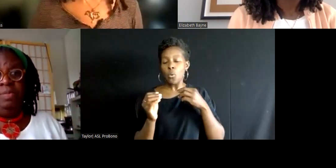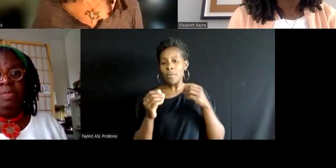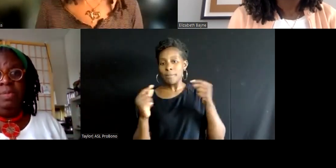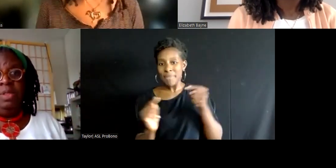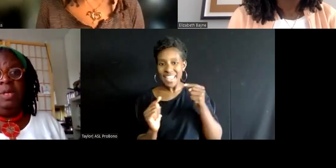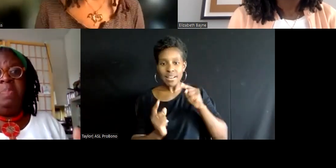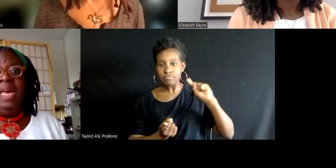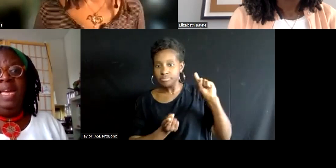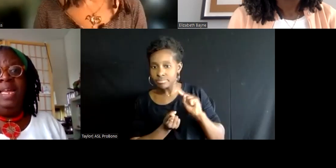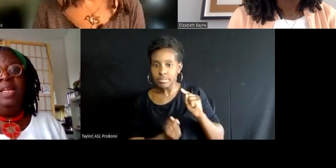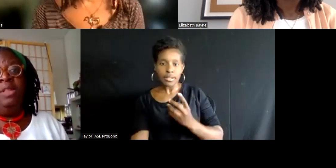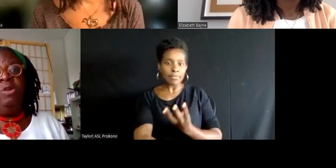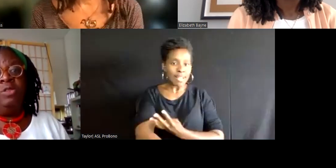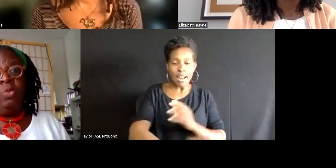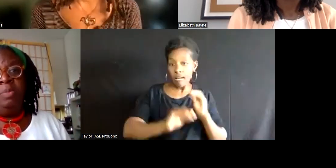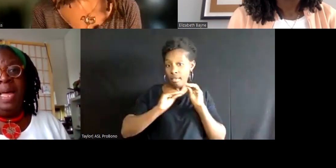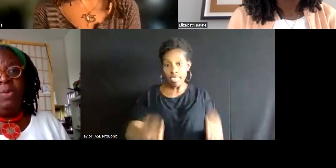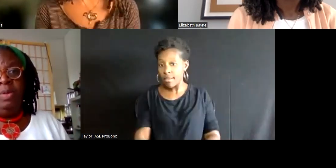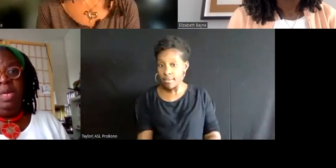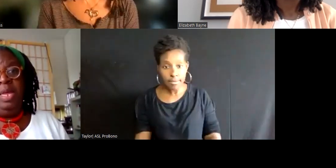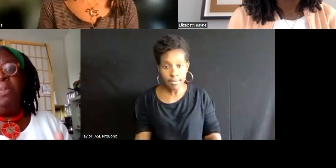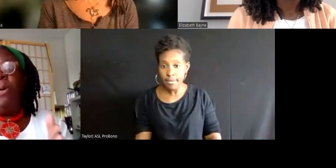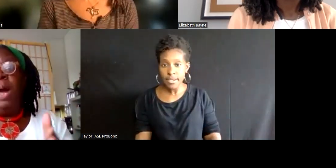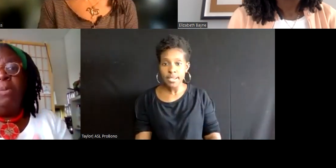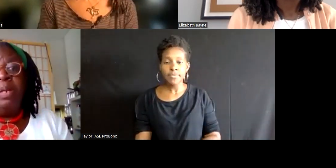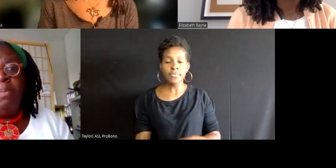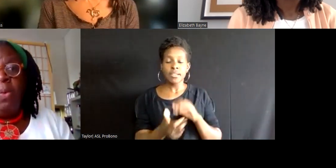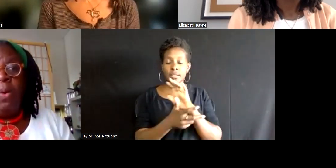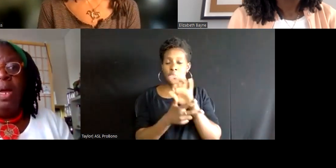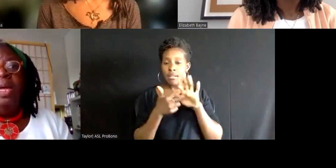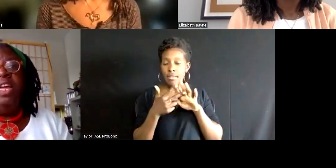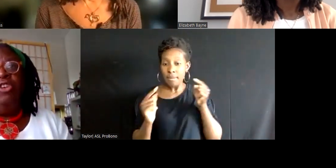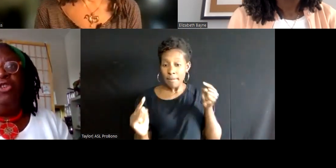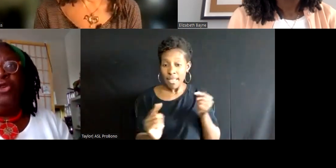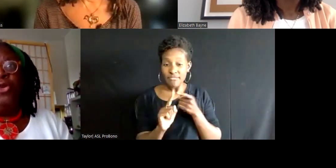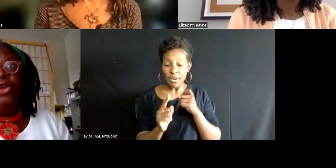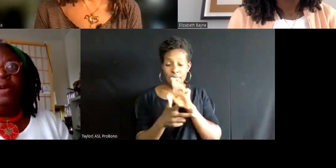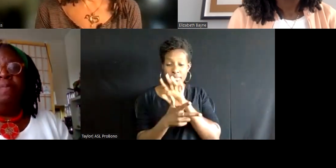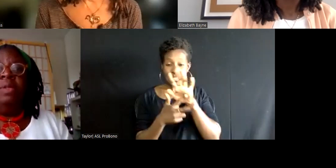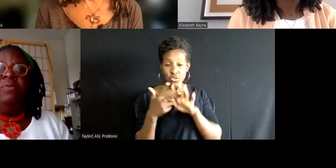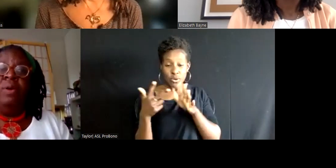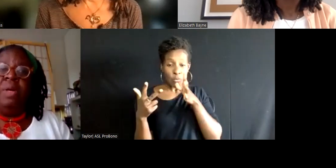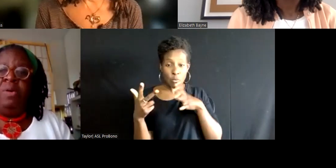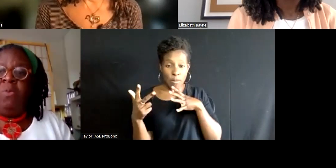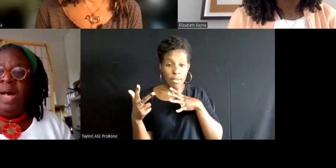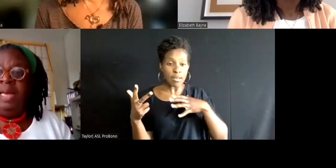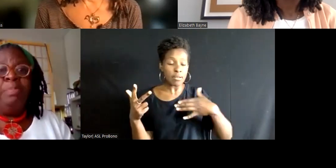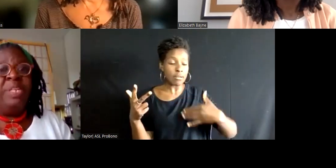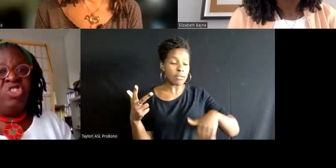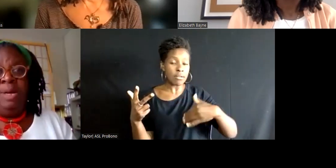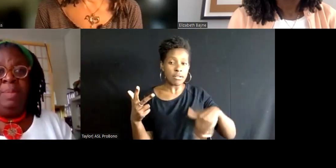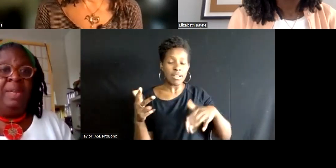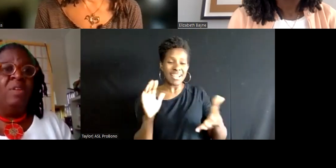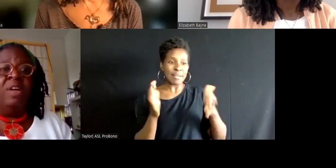on. The pain that those 3 Black women, and probably more, endured from a